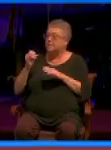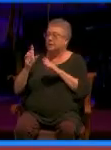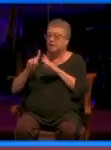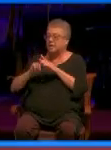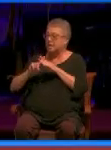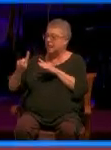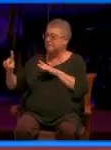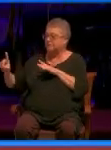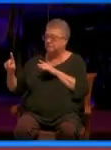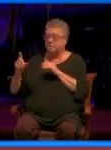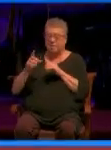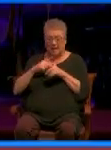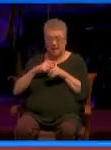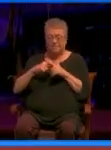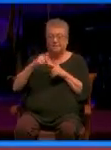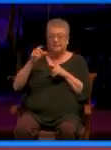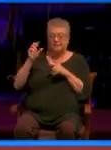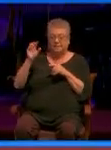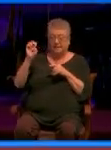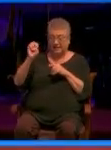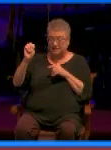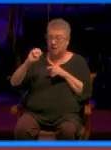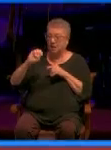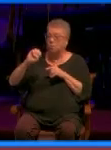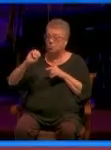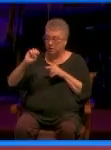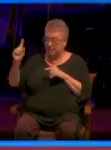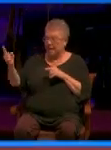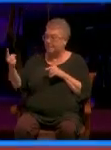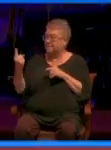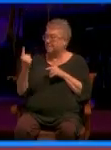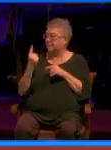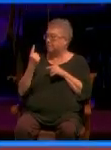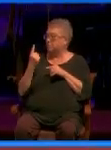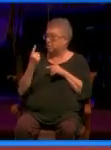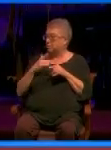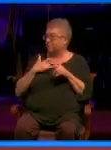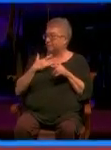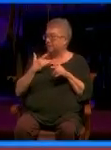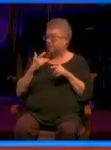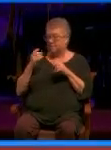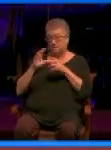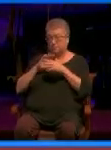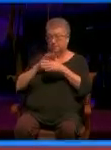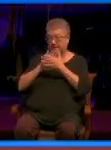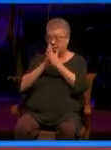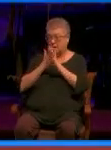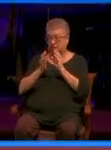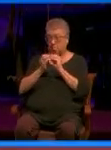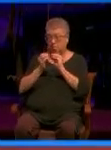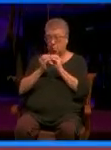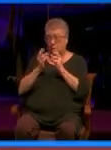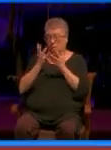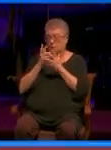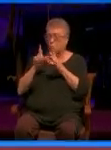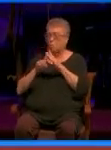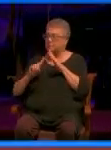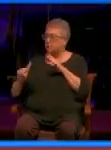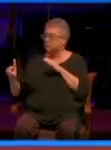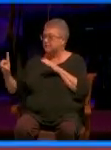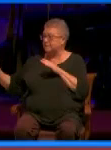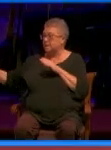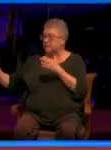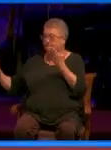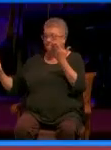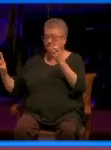the presence of Isaac, his father Esau, his brother, came in." You can feel the drama building, right? One slips out the back door while one comes in the front